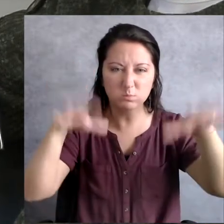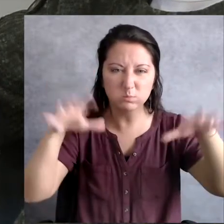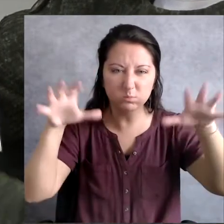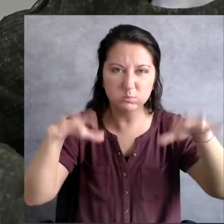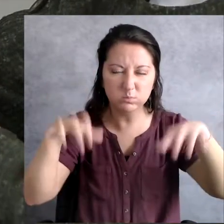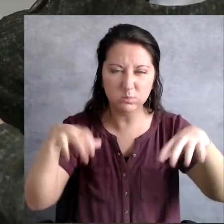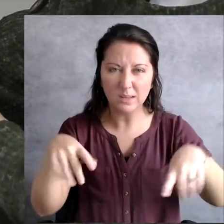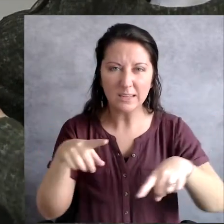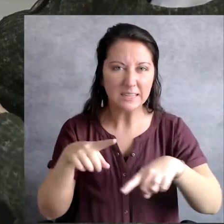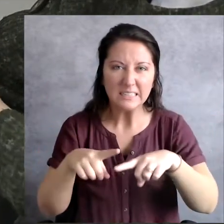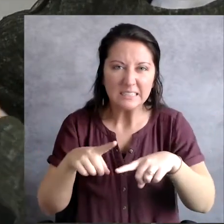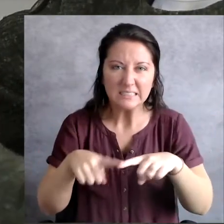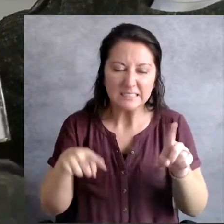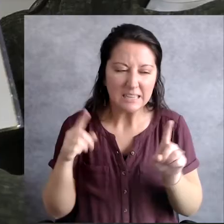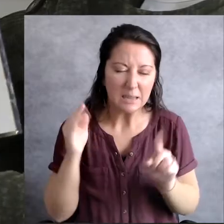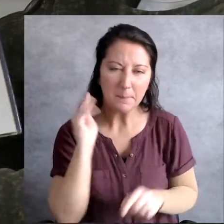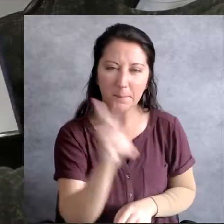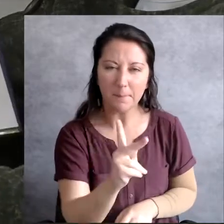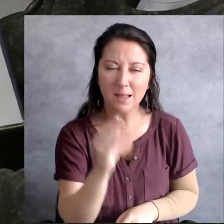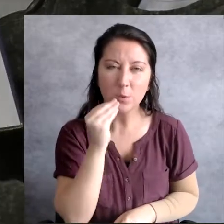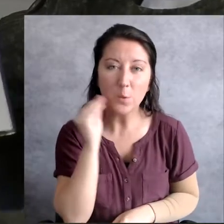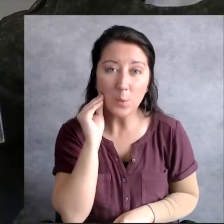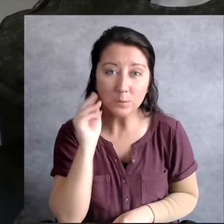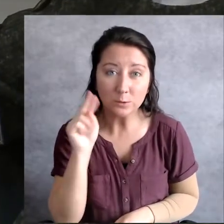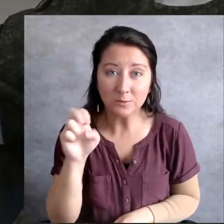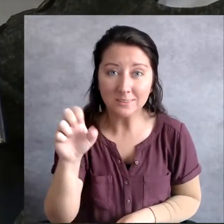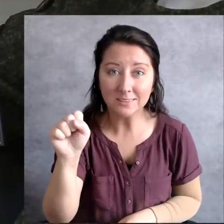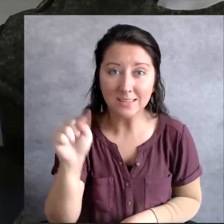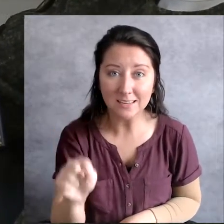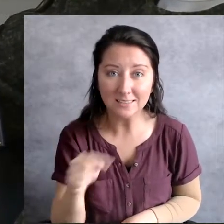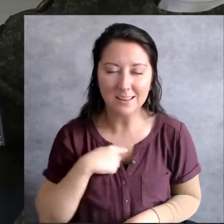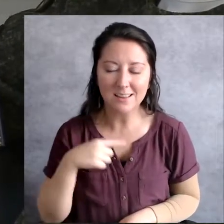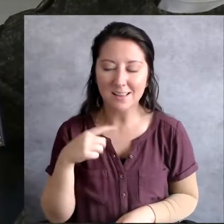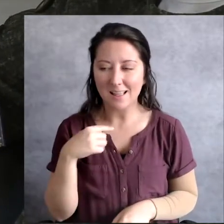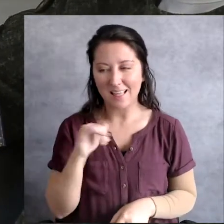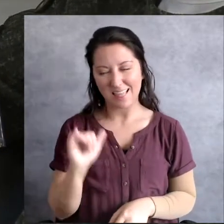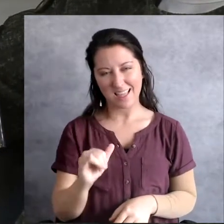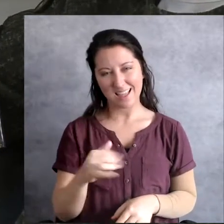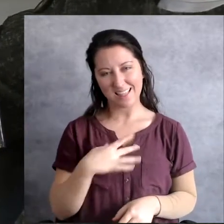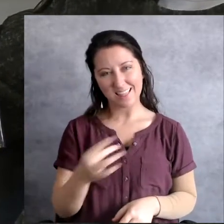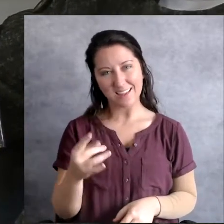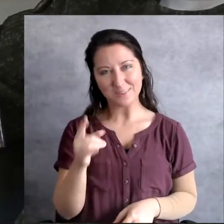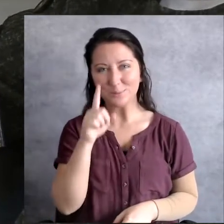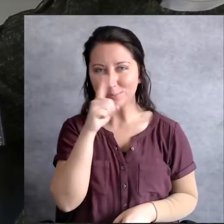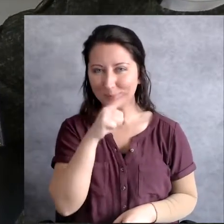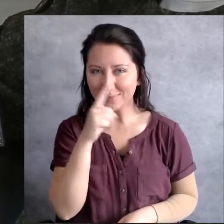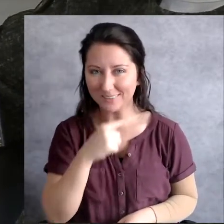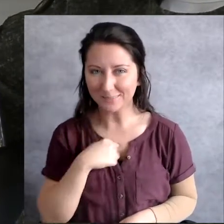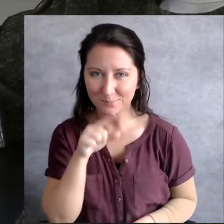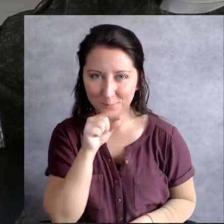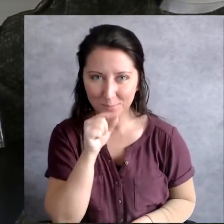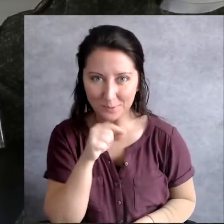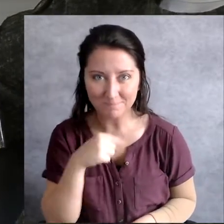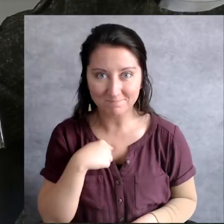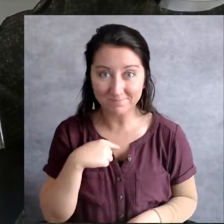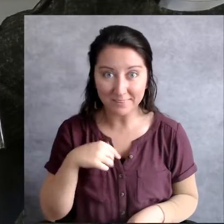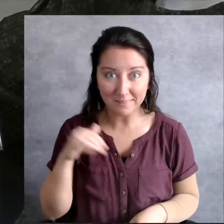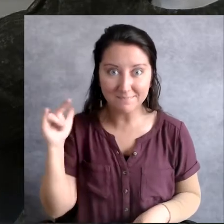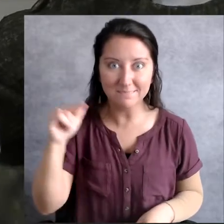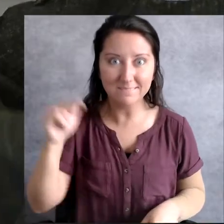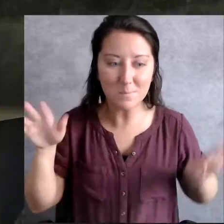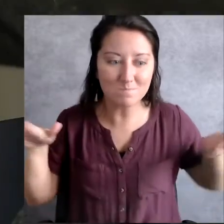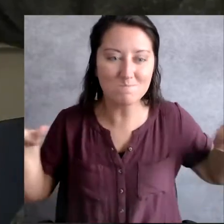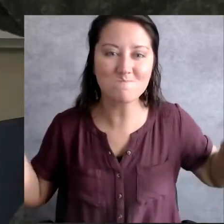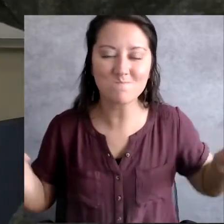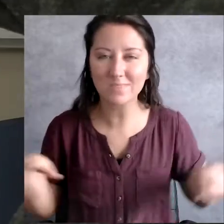get home to their nest. I like to pretend I'm a bird. I can't really fly,